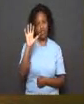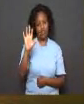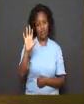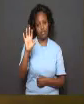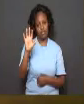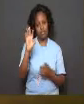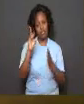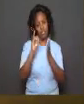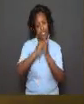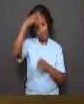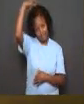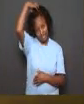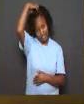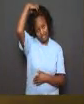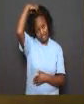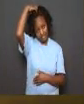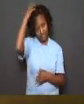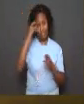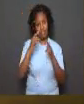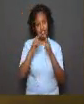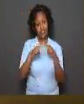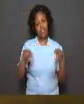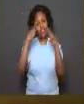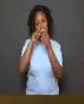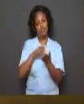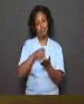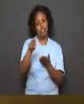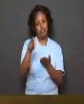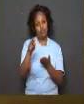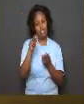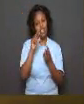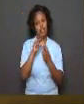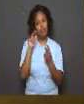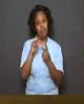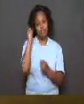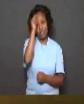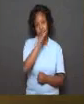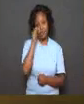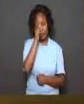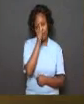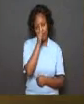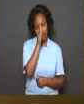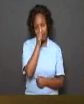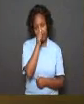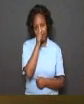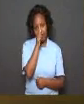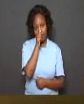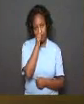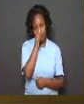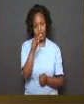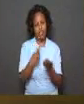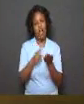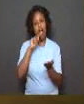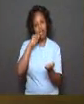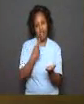1995 Constitution of the Federal Democratic Republic of Ethiopia